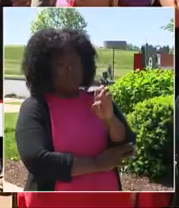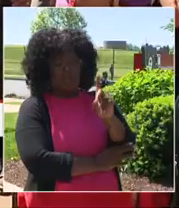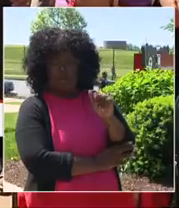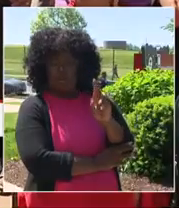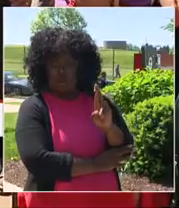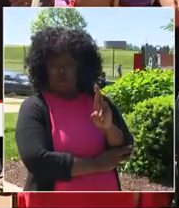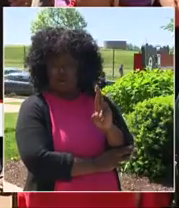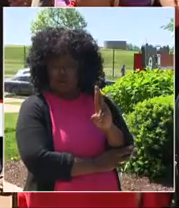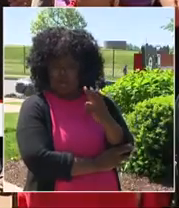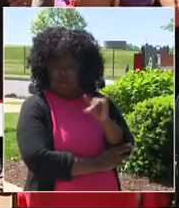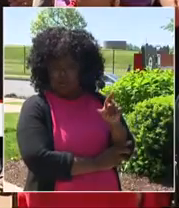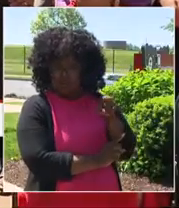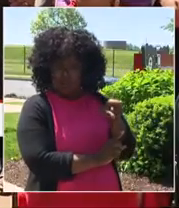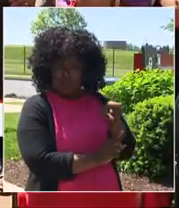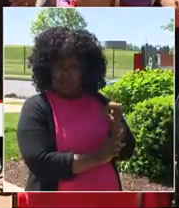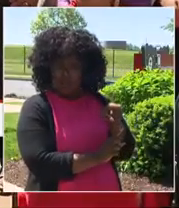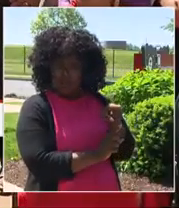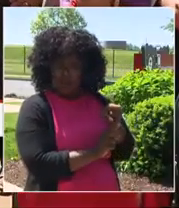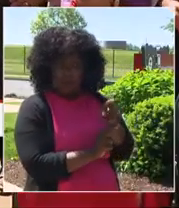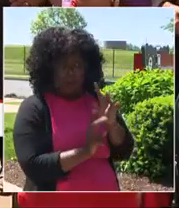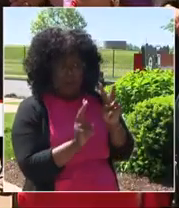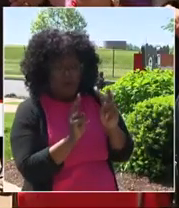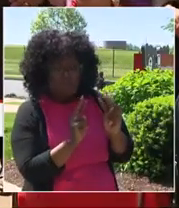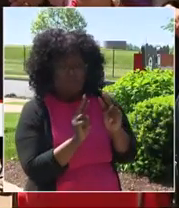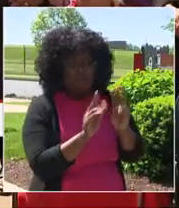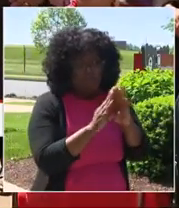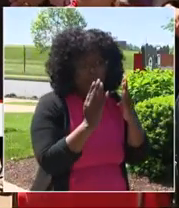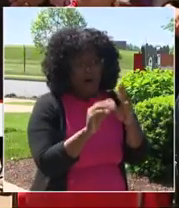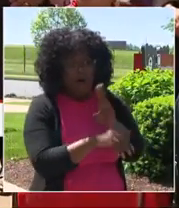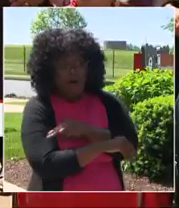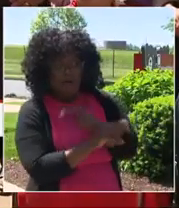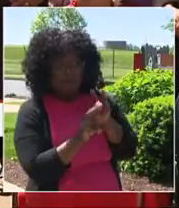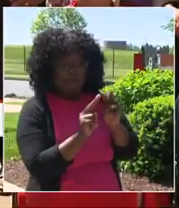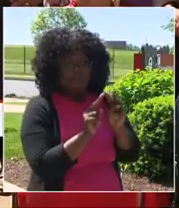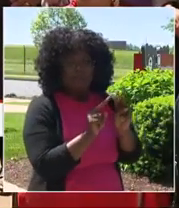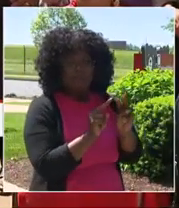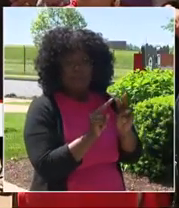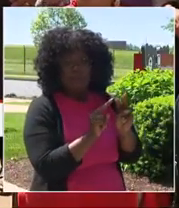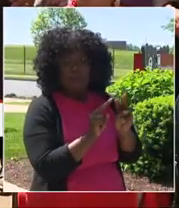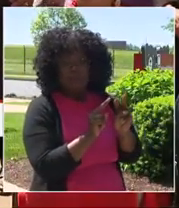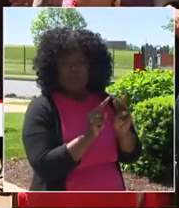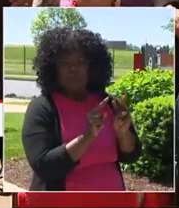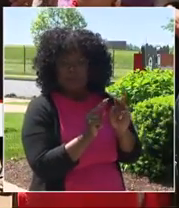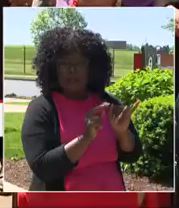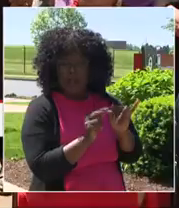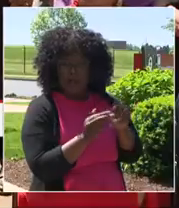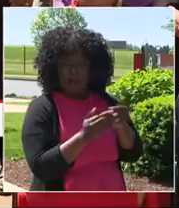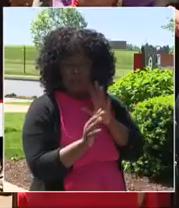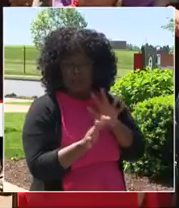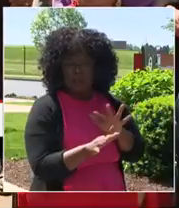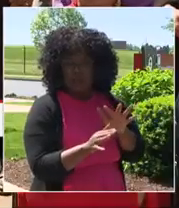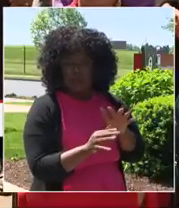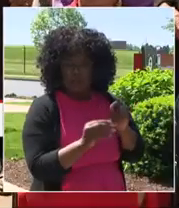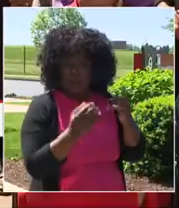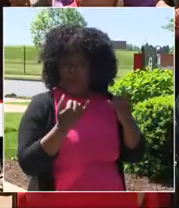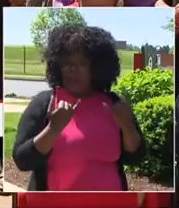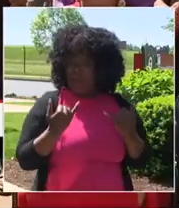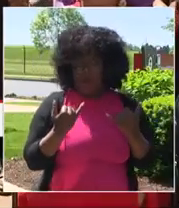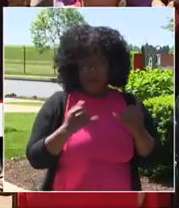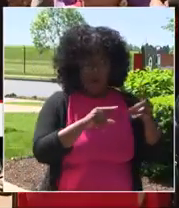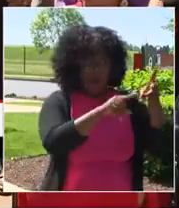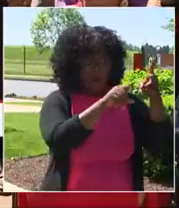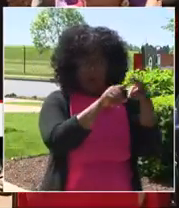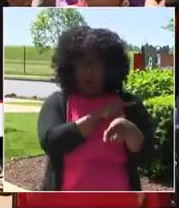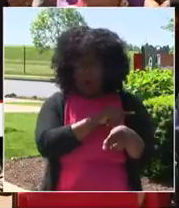this put a serious crimp in what they're able to do? Because you were talking about how one affects the